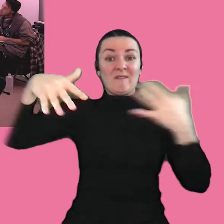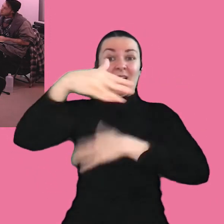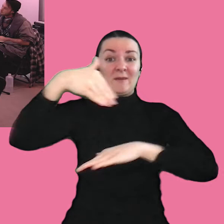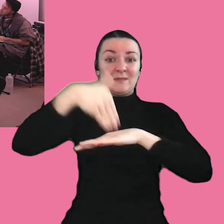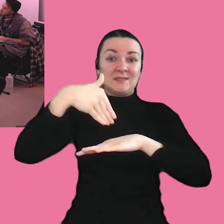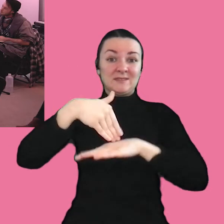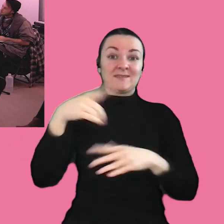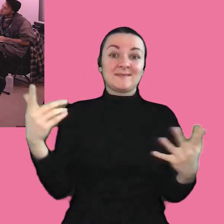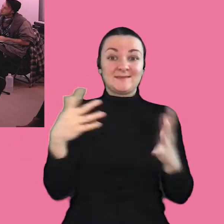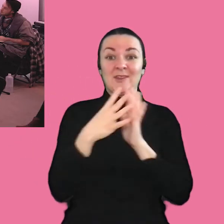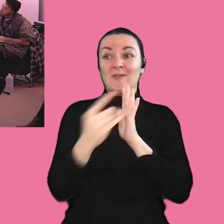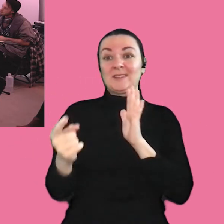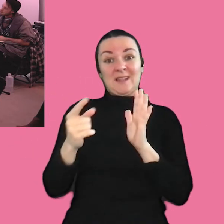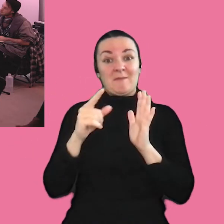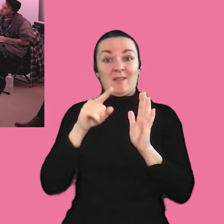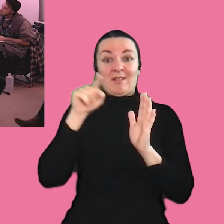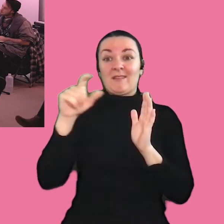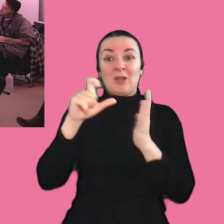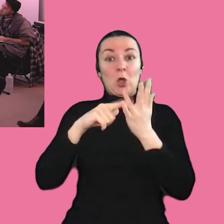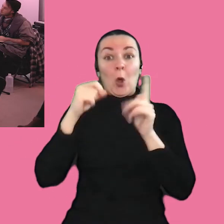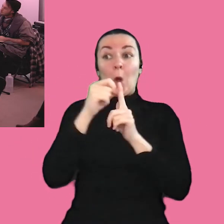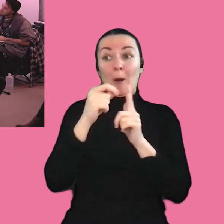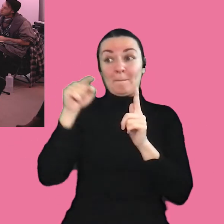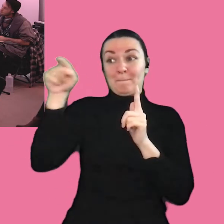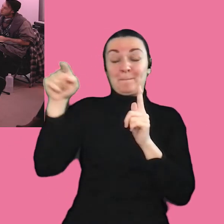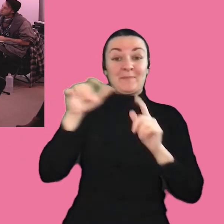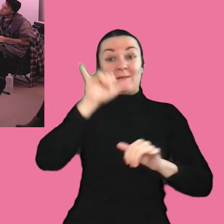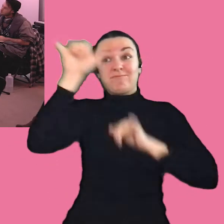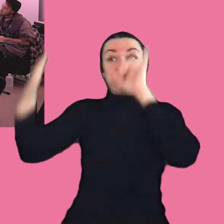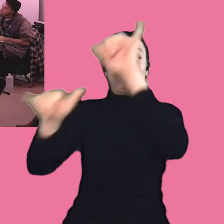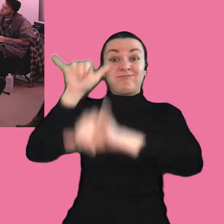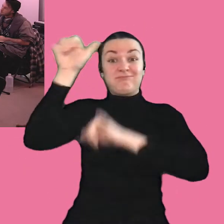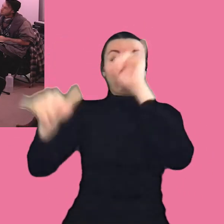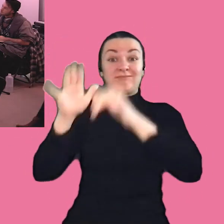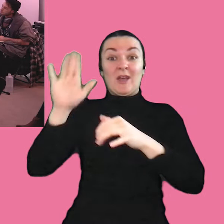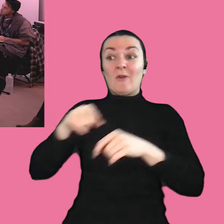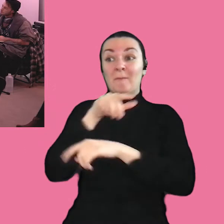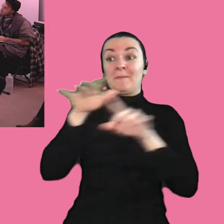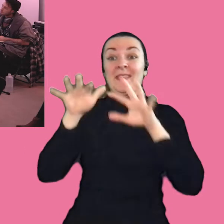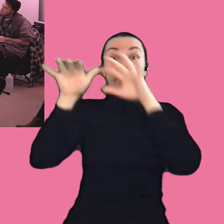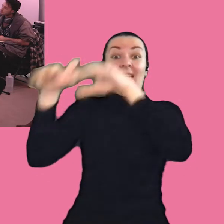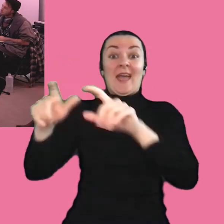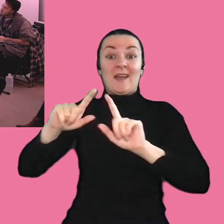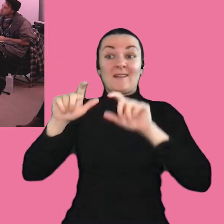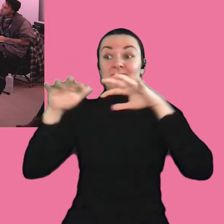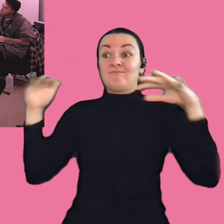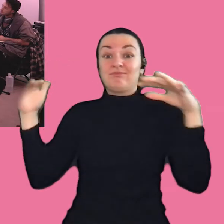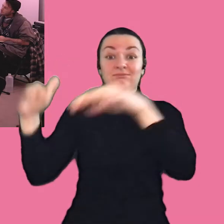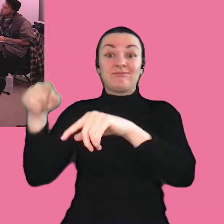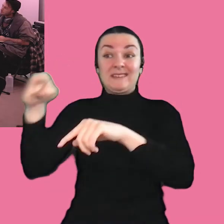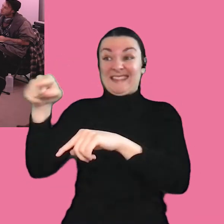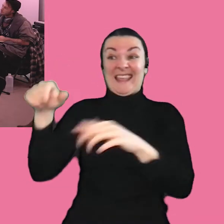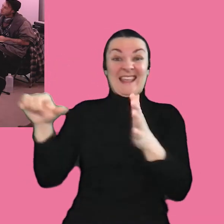the environment. It's the people who are over the other side of the river in the cot right now, who have flown in from God knows where to be there.